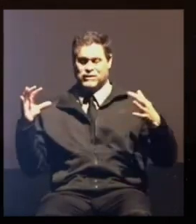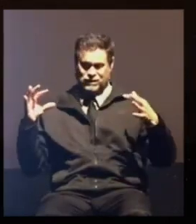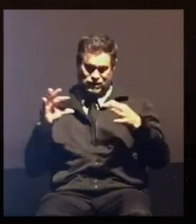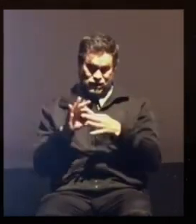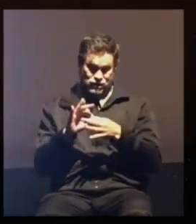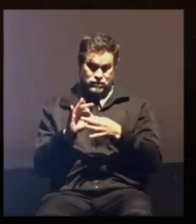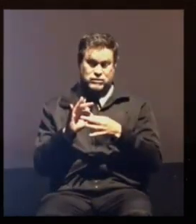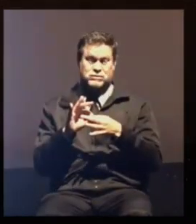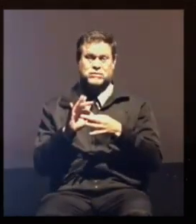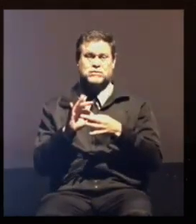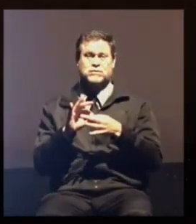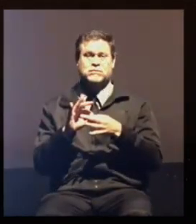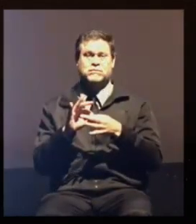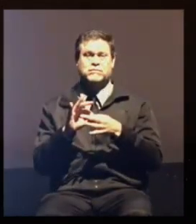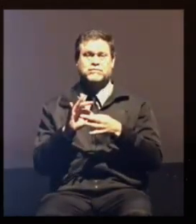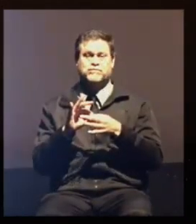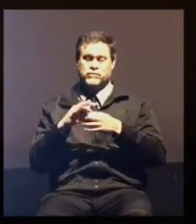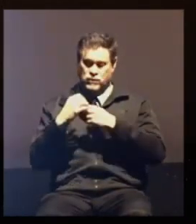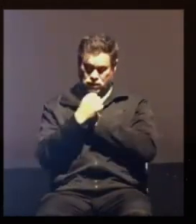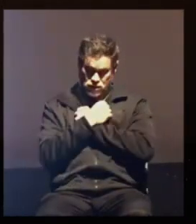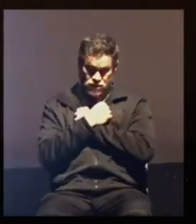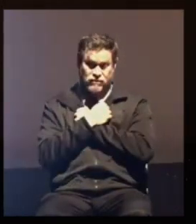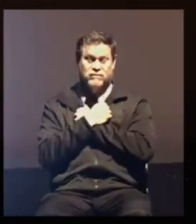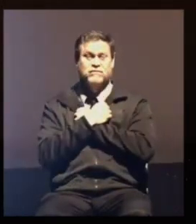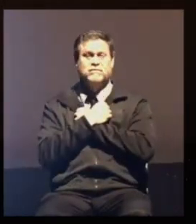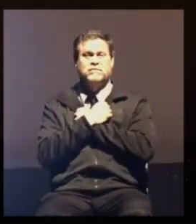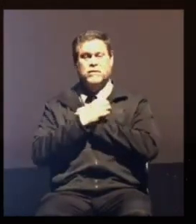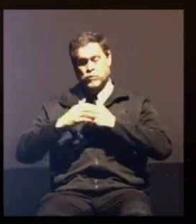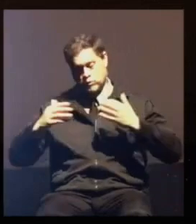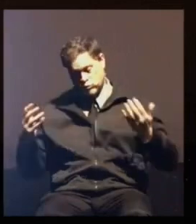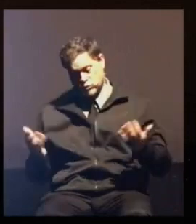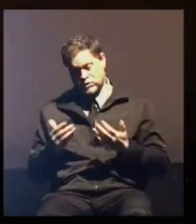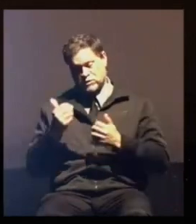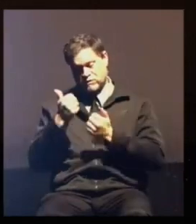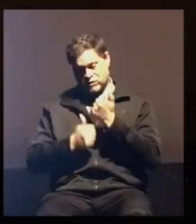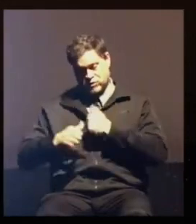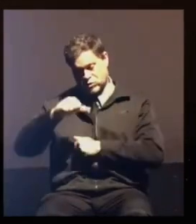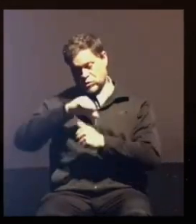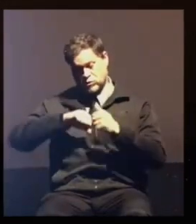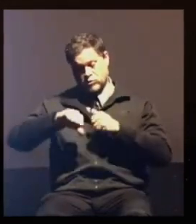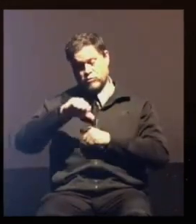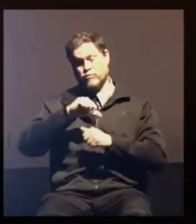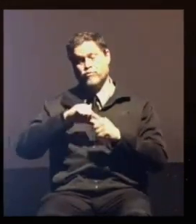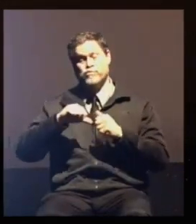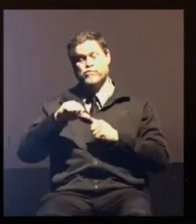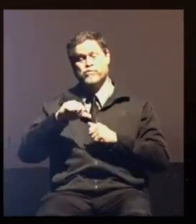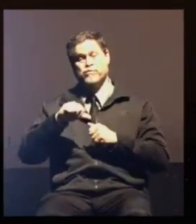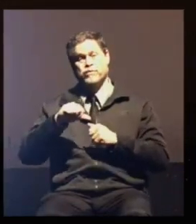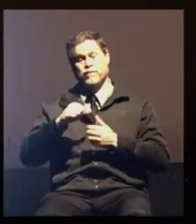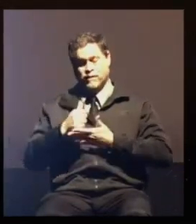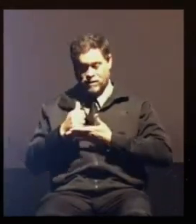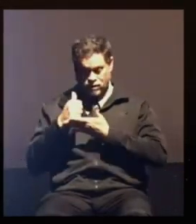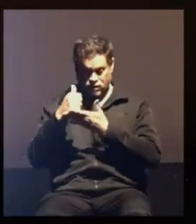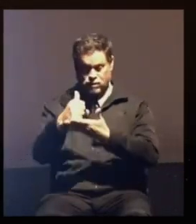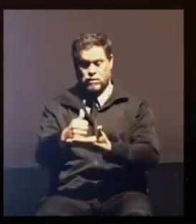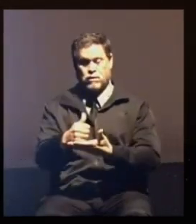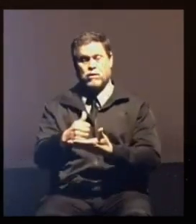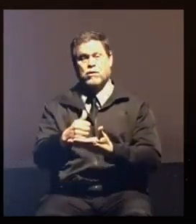Connect, love, and be present for each other, and help